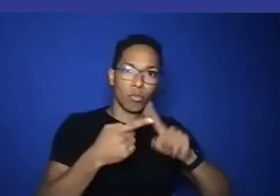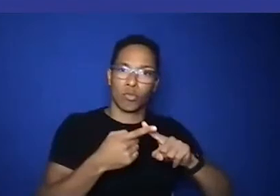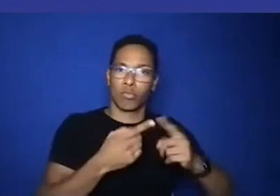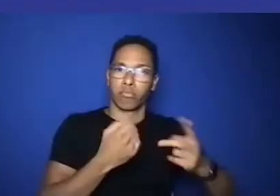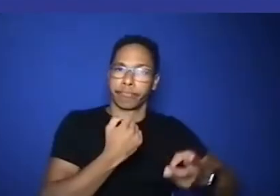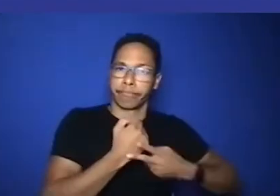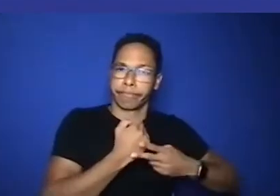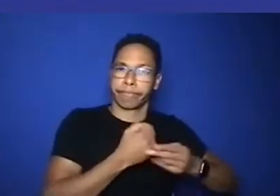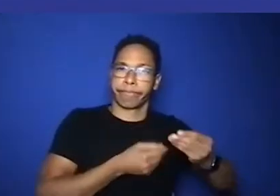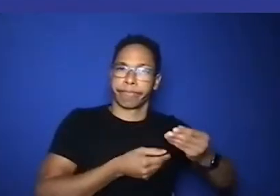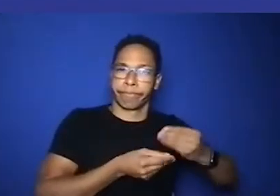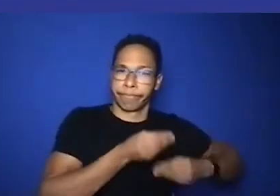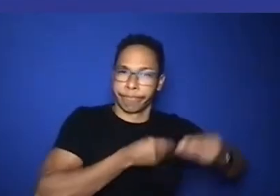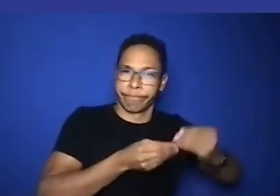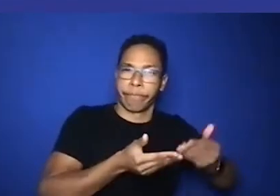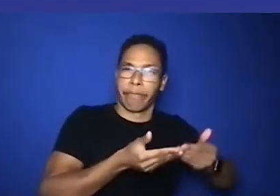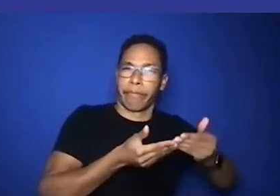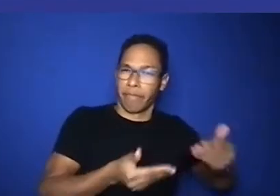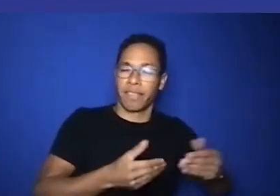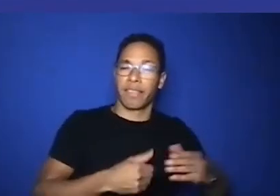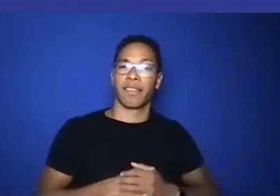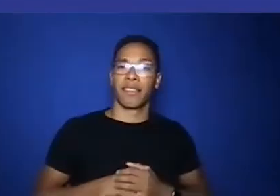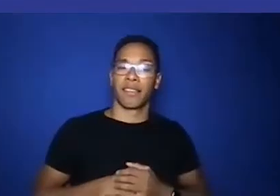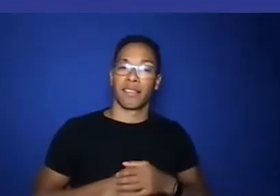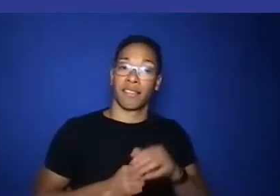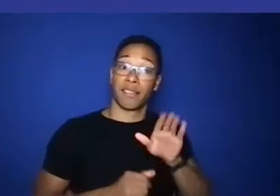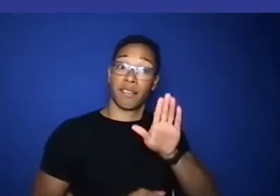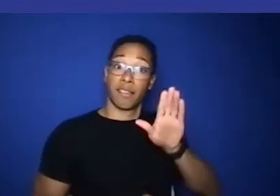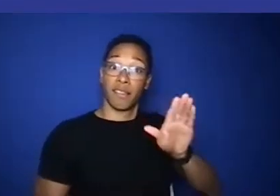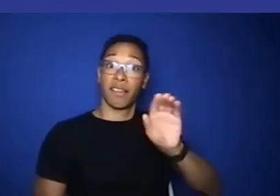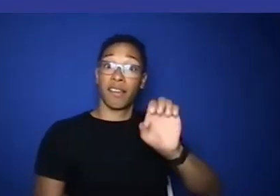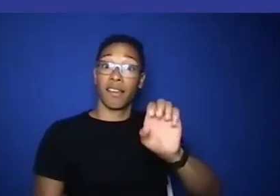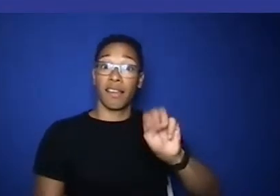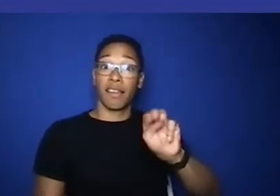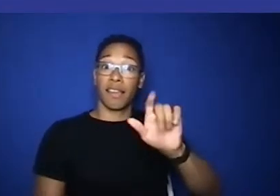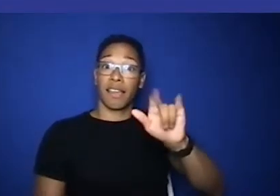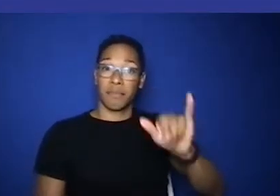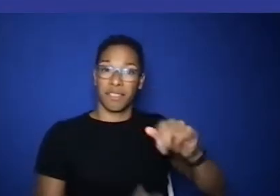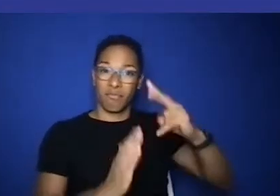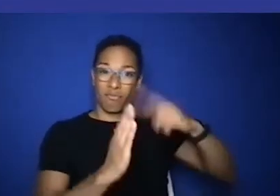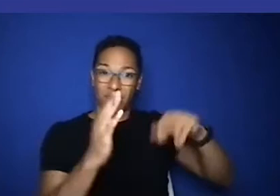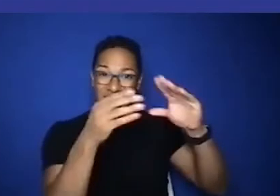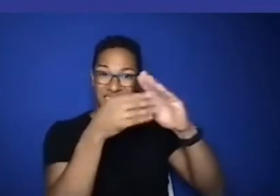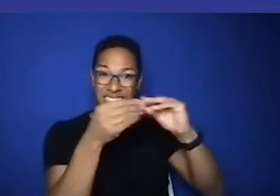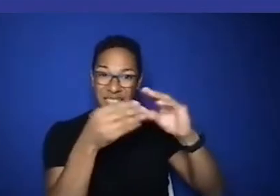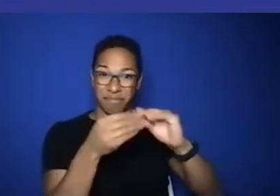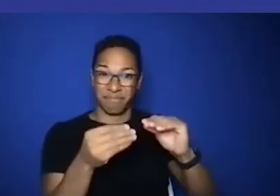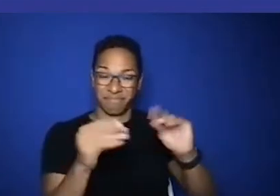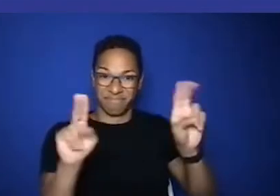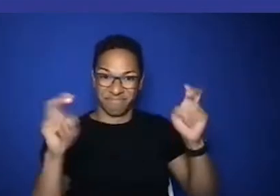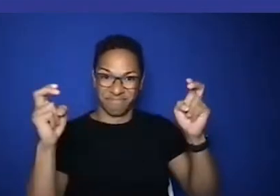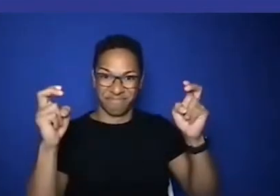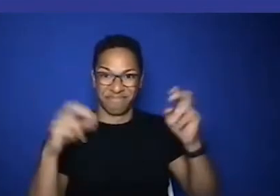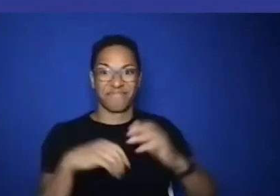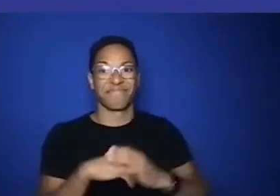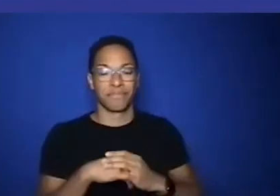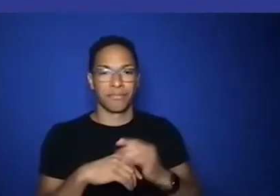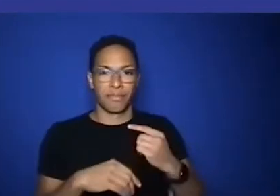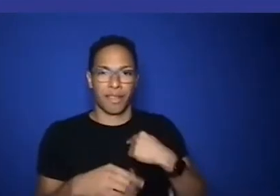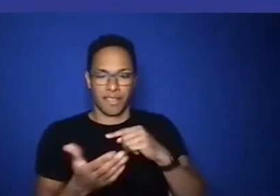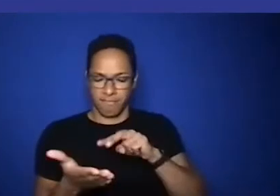when Emily read the statement there, I wrote, I just took a quote.